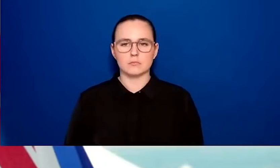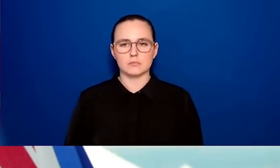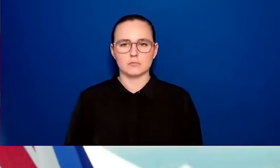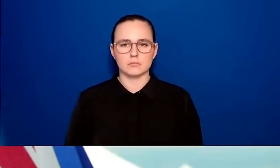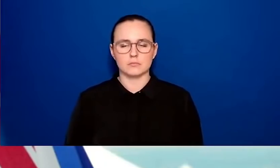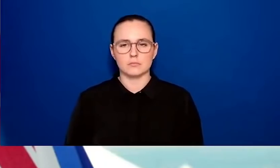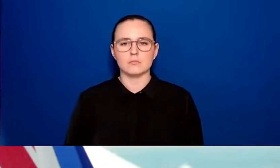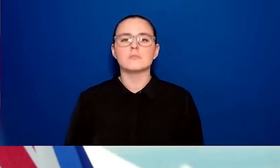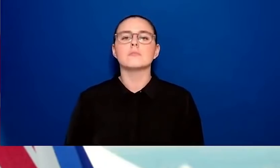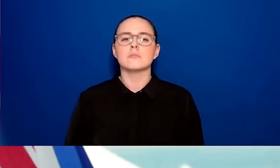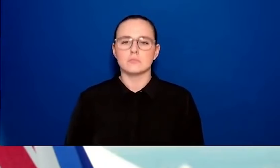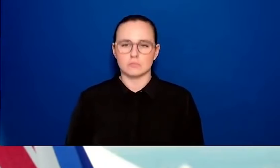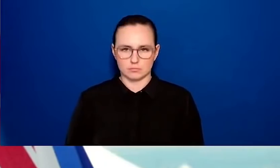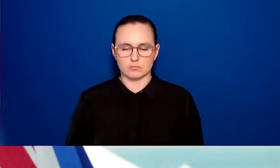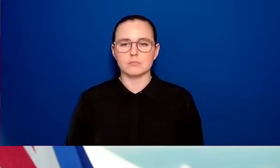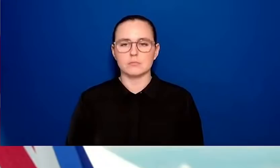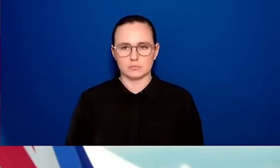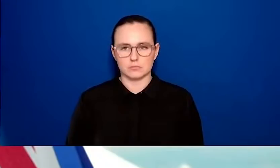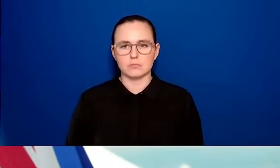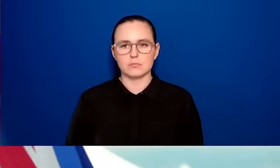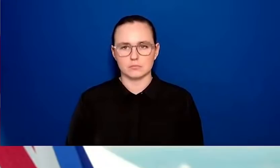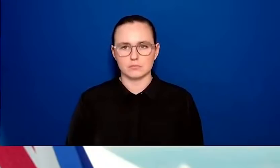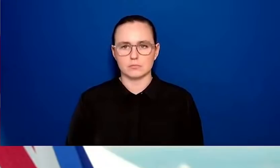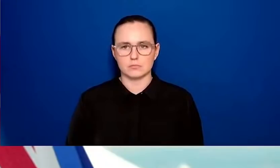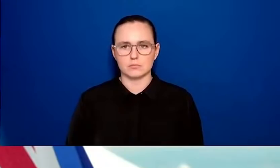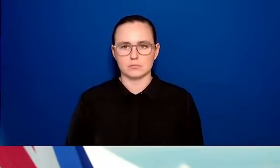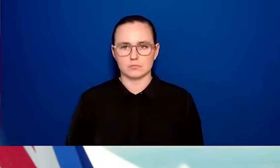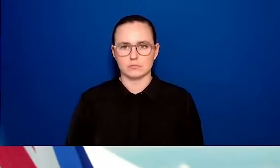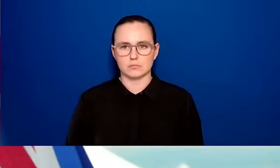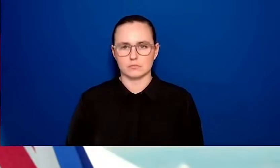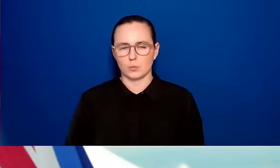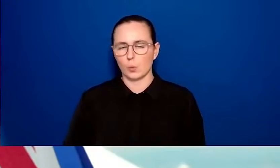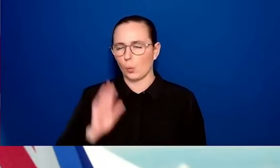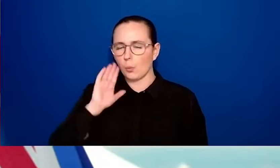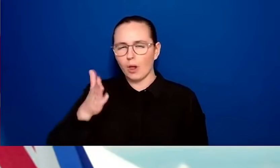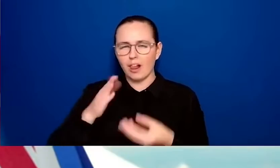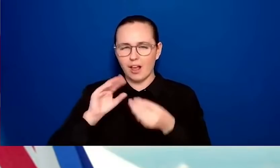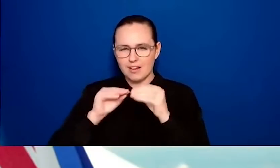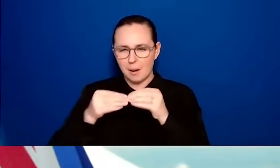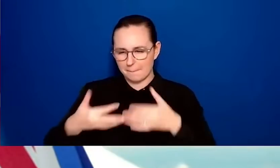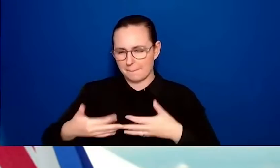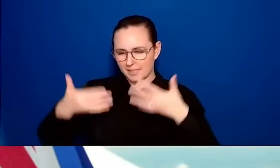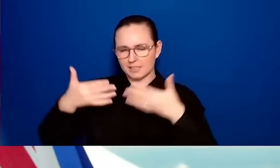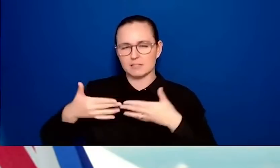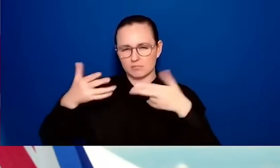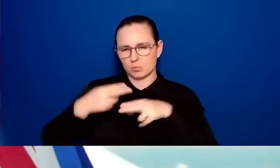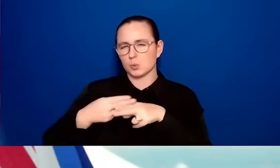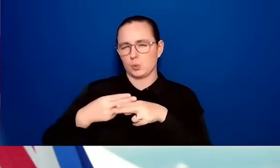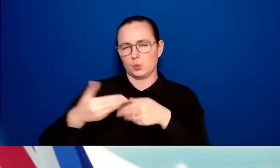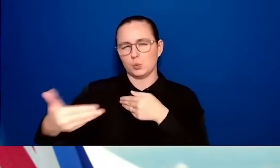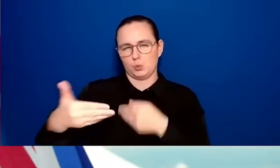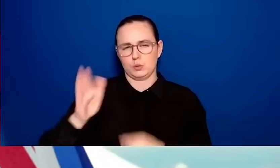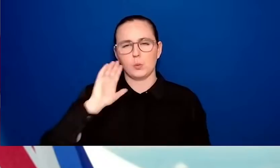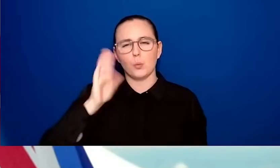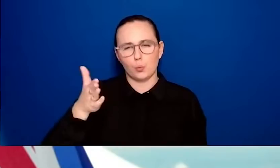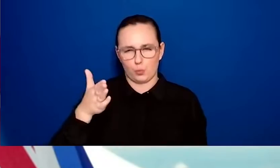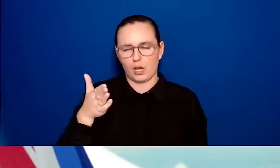now 24/7. We'll try and get you as soon as possible just an estimate of the kind of numbers we're talking about to provide